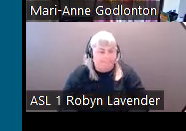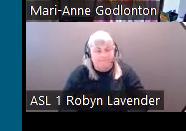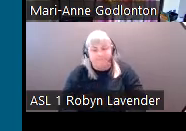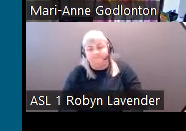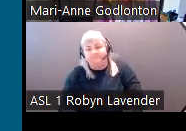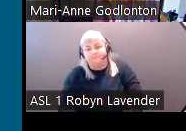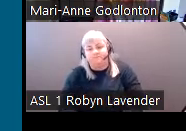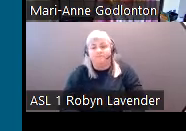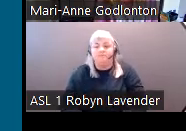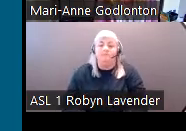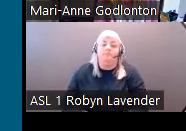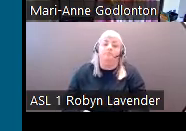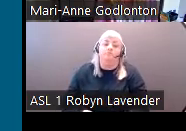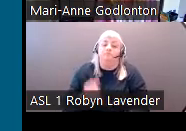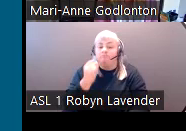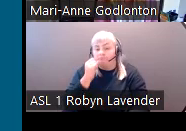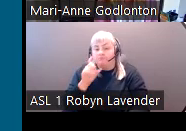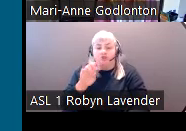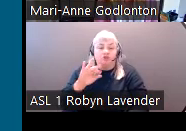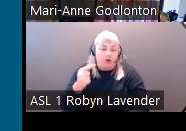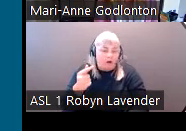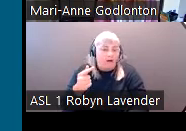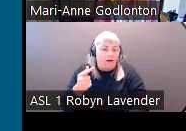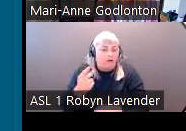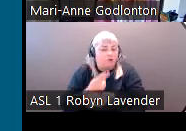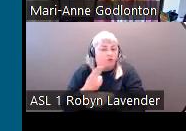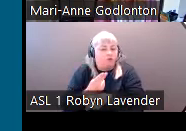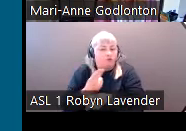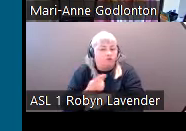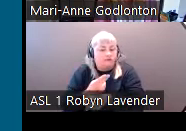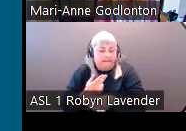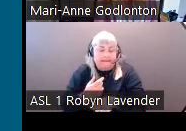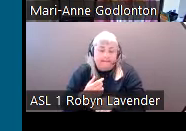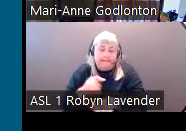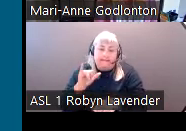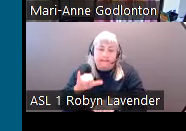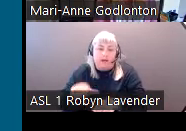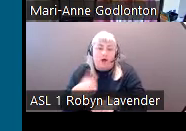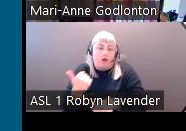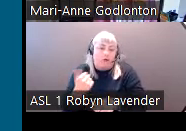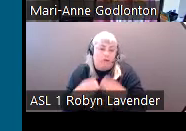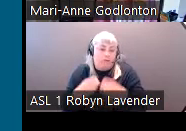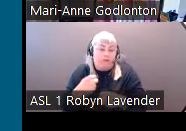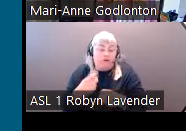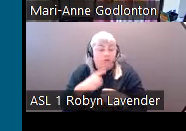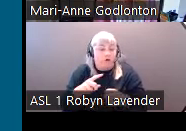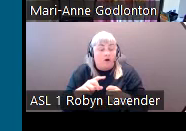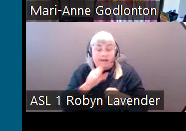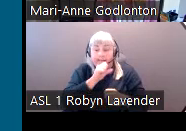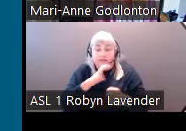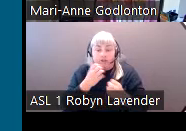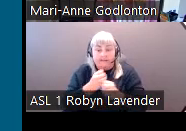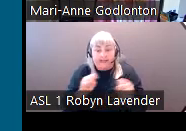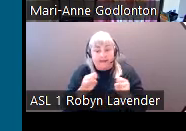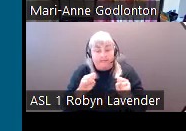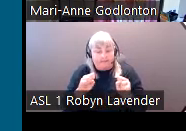use is another one. So we want to, you know, for all of our seniors to be able to be safe and secure. We